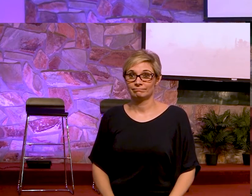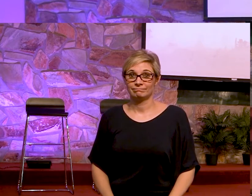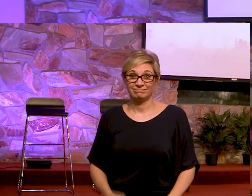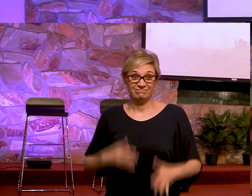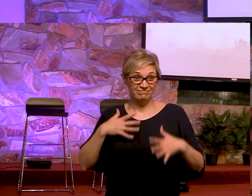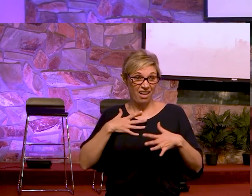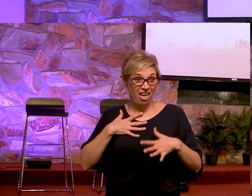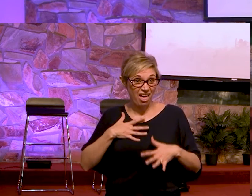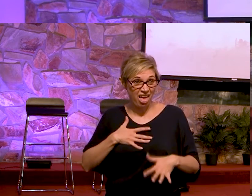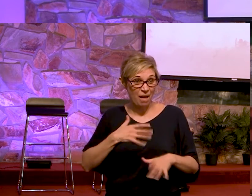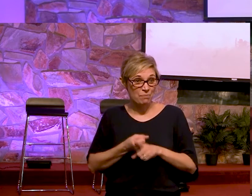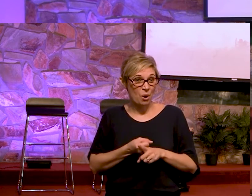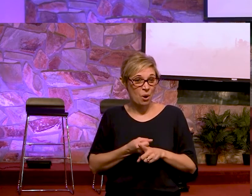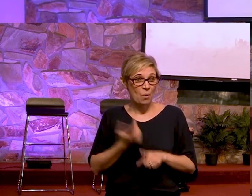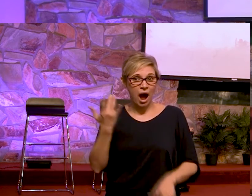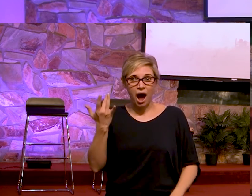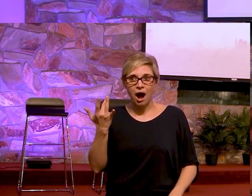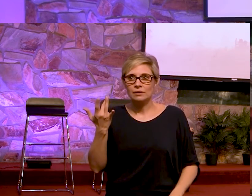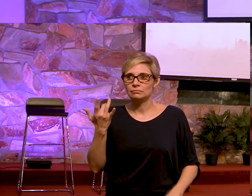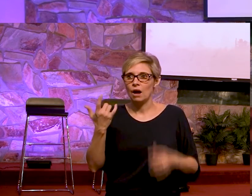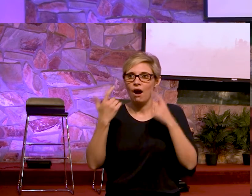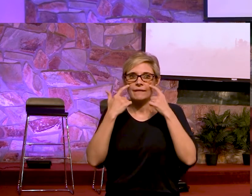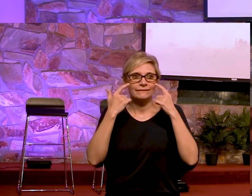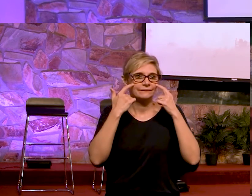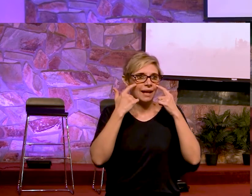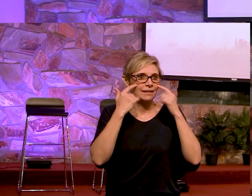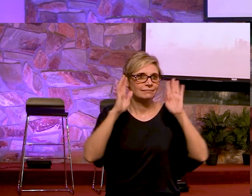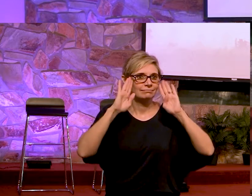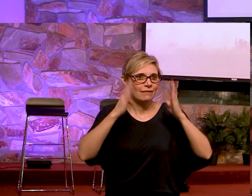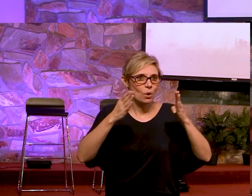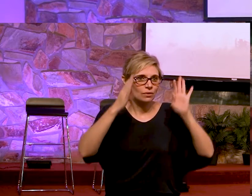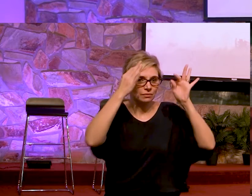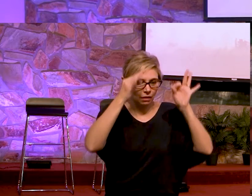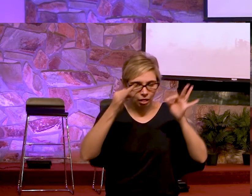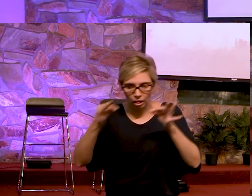in because we're looking at the wrong thing.